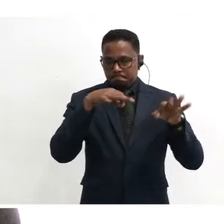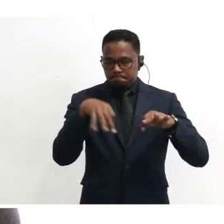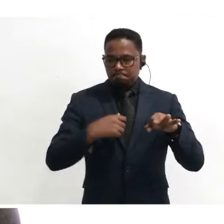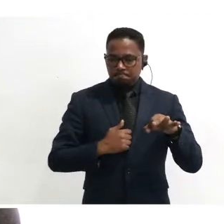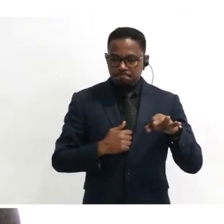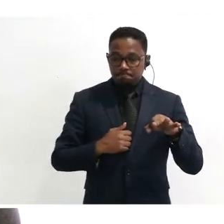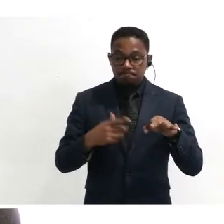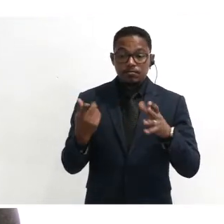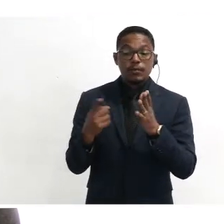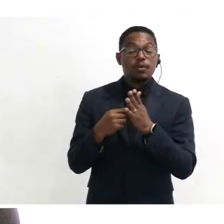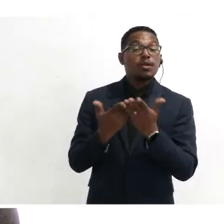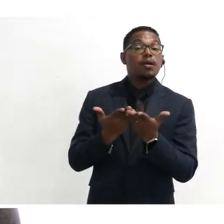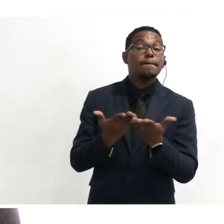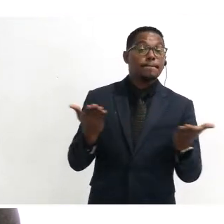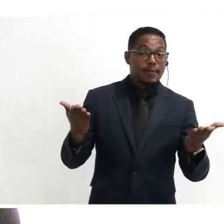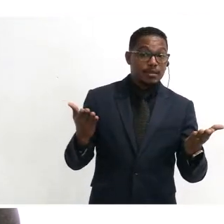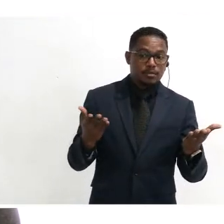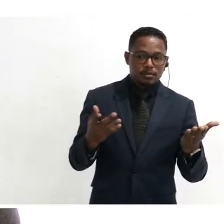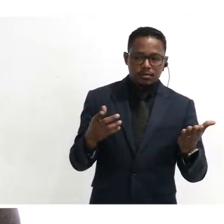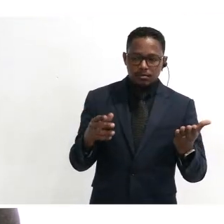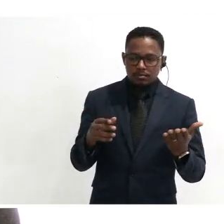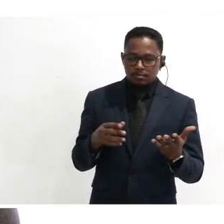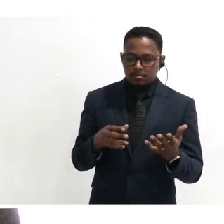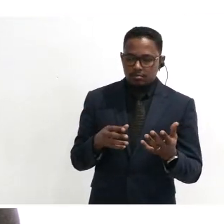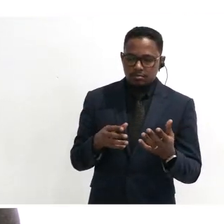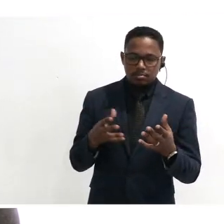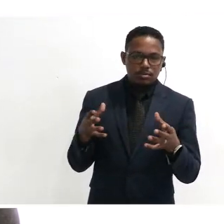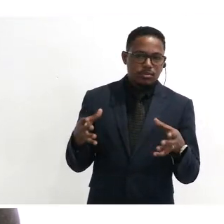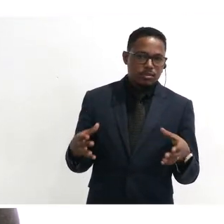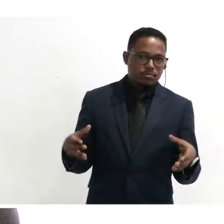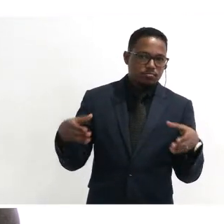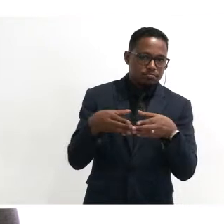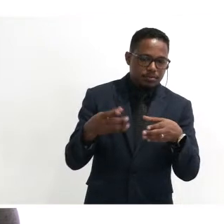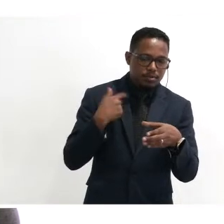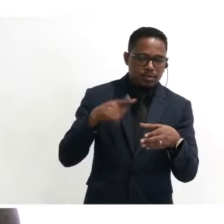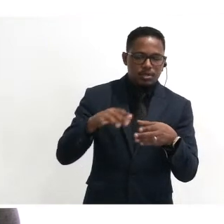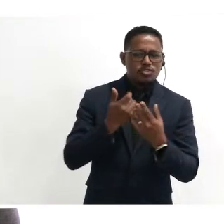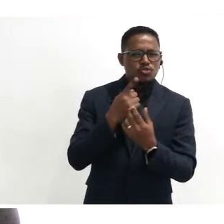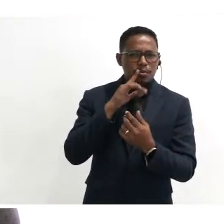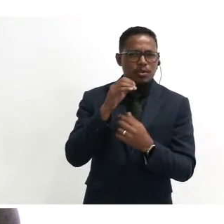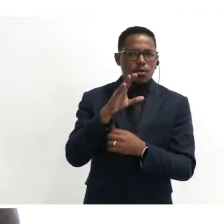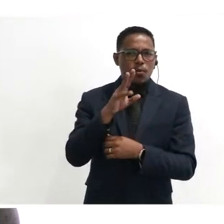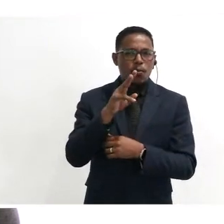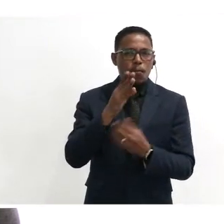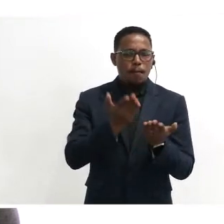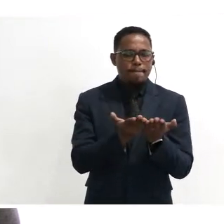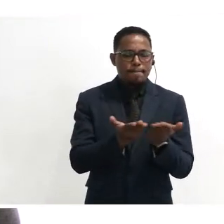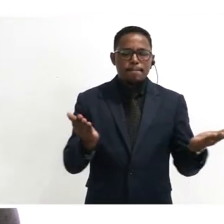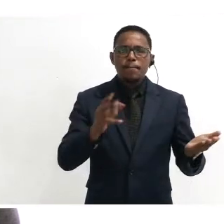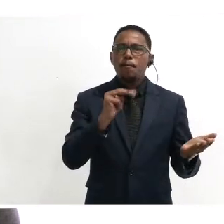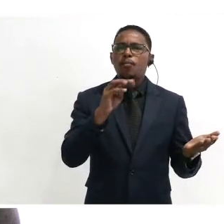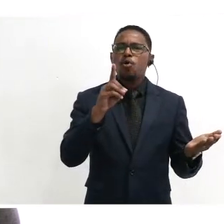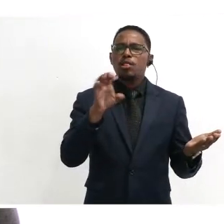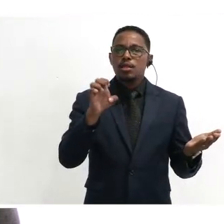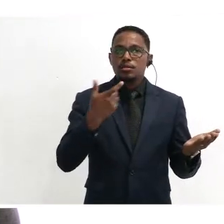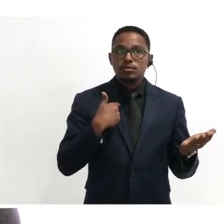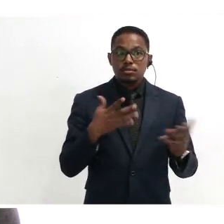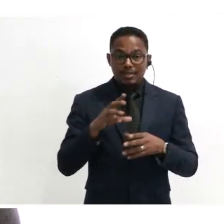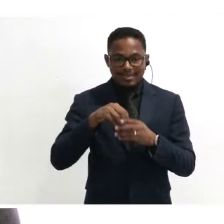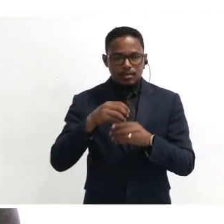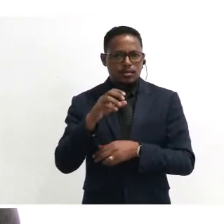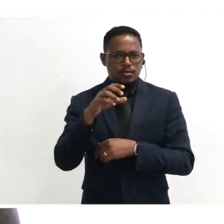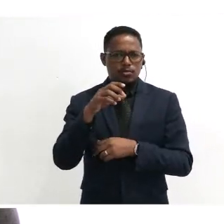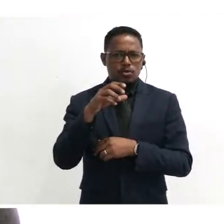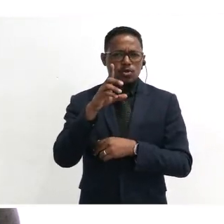mold compound, usually highly filled with silicon dioxide particles, is so that